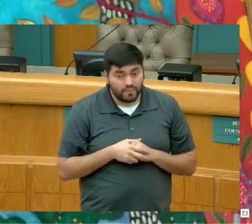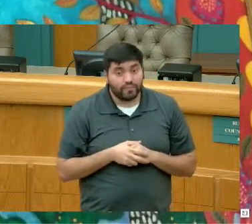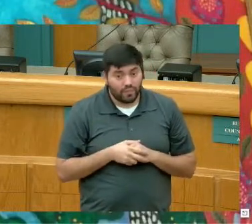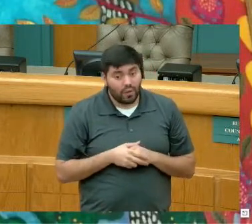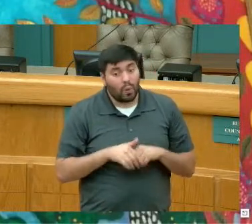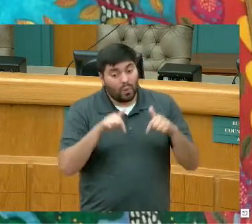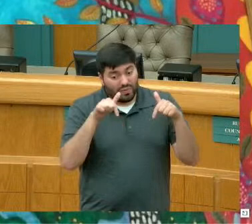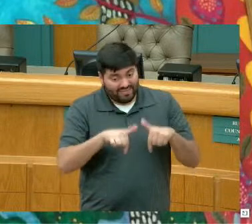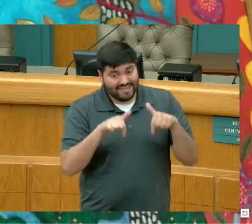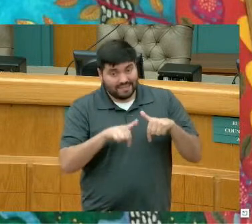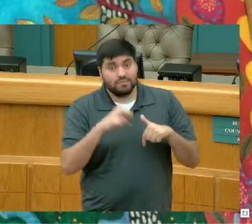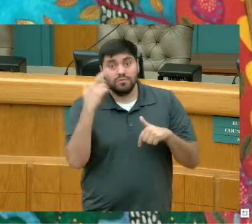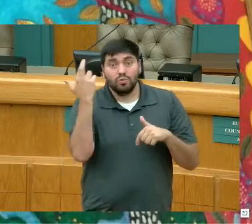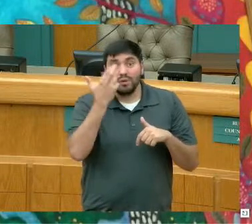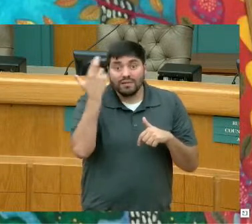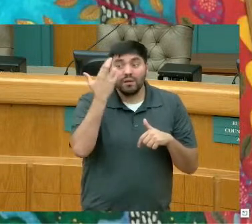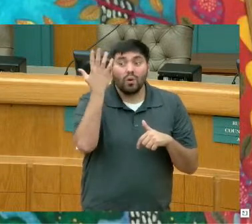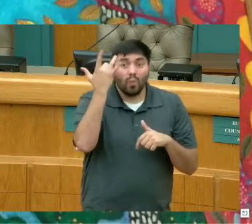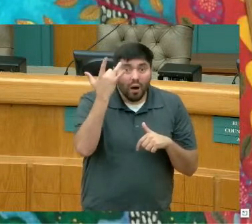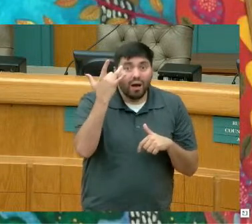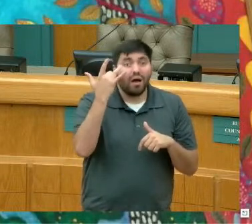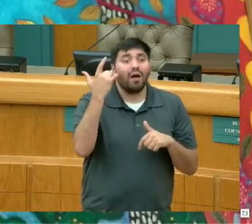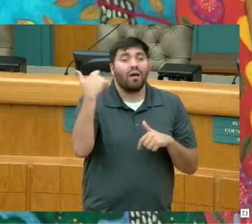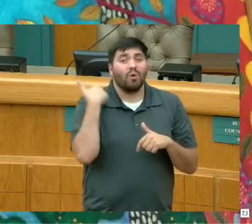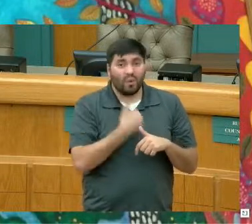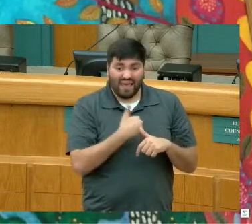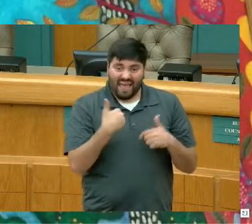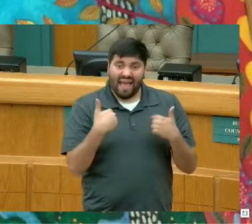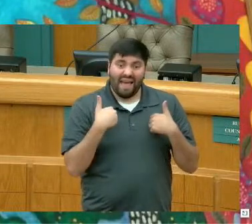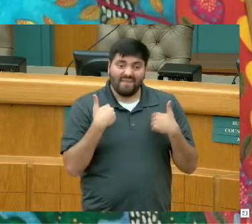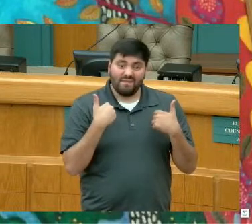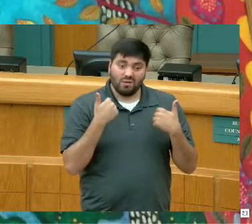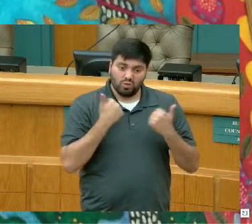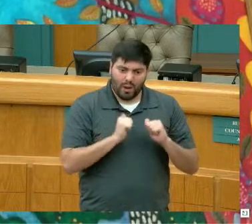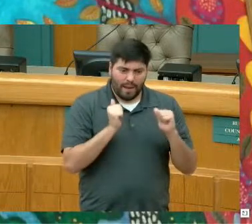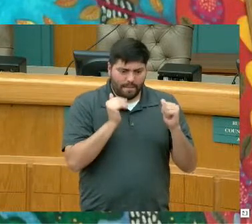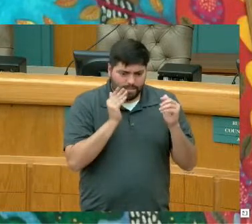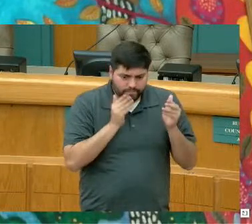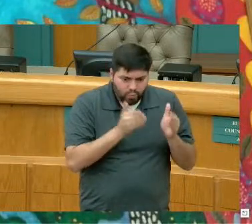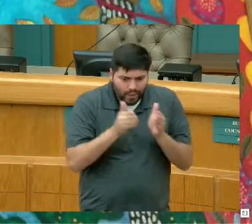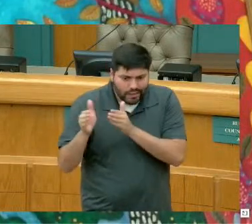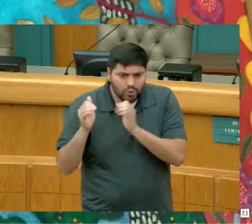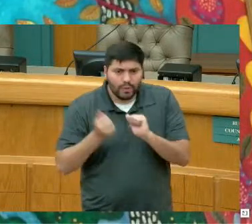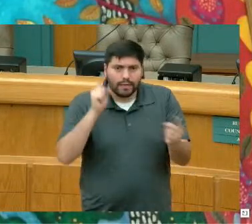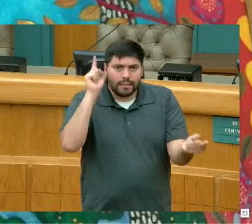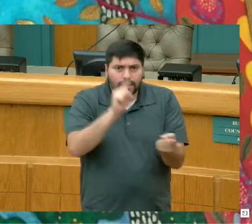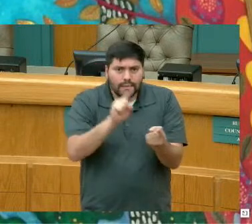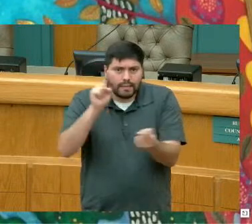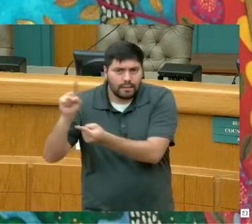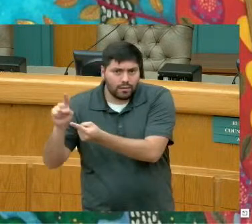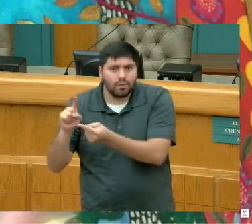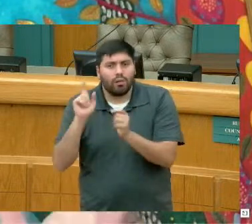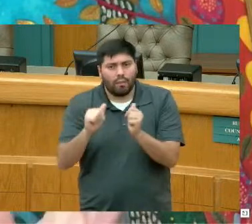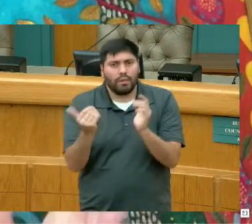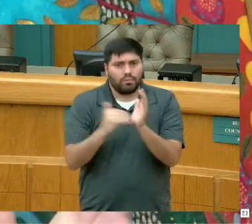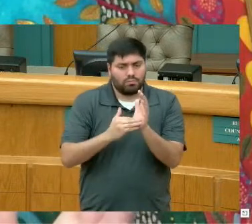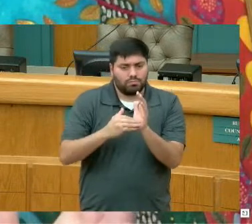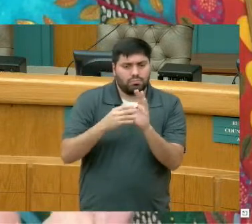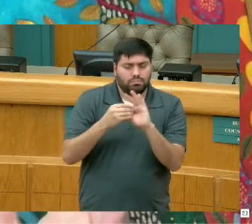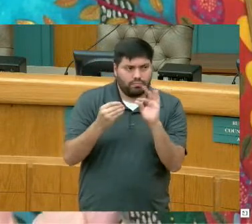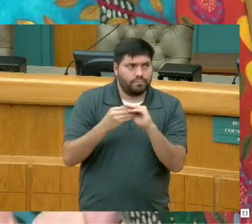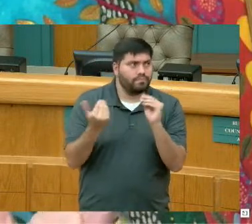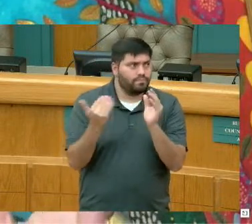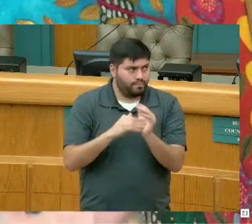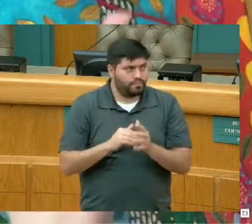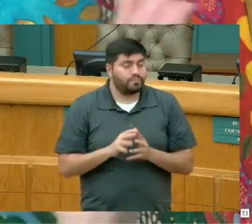And so this is why we have these mitigation factors in place that I want to address with you. So let me go back over that.